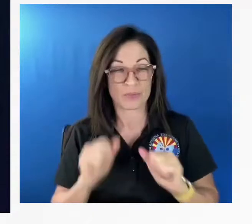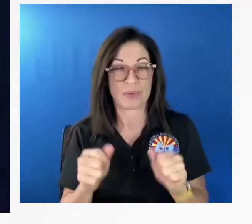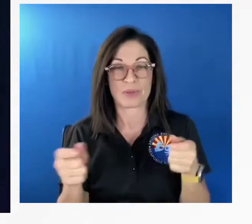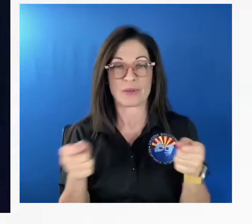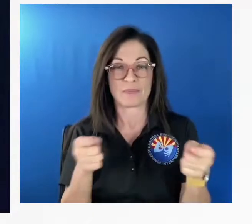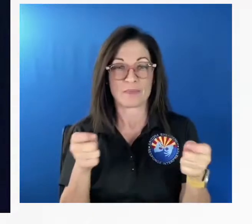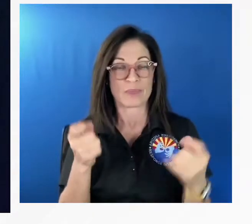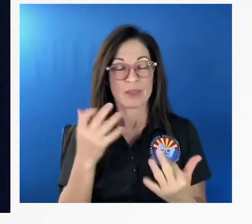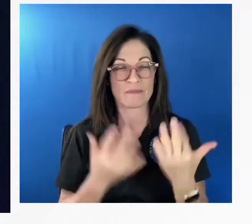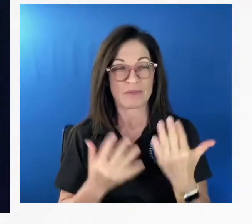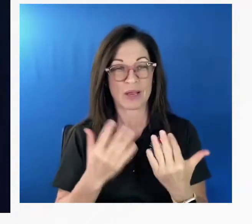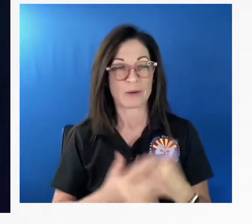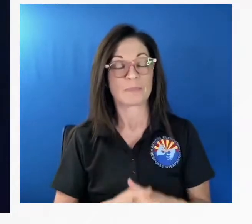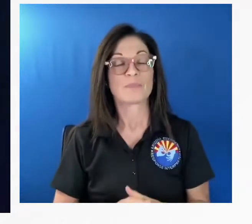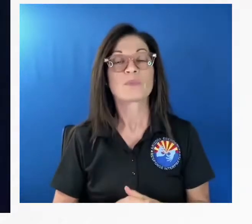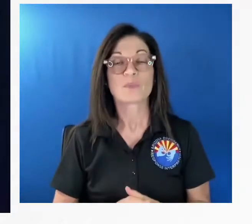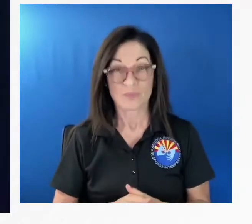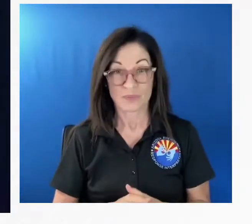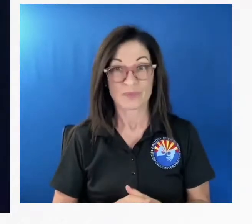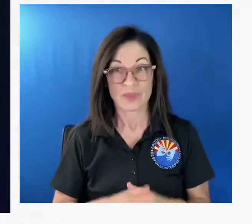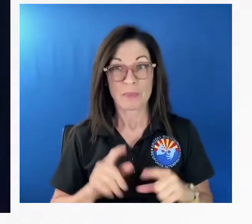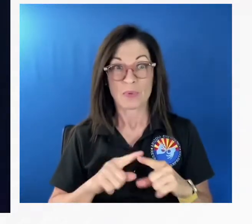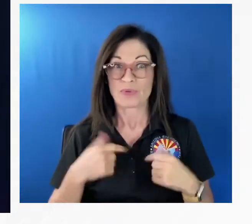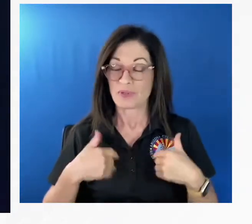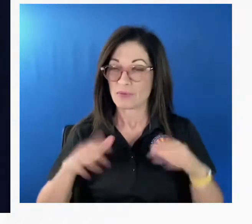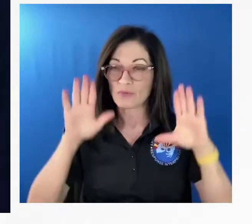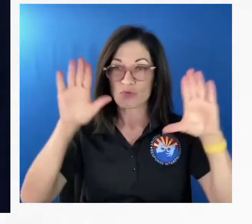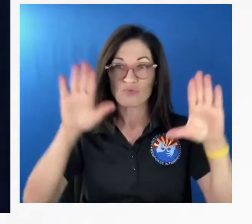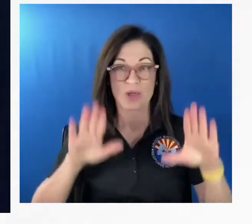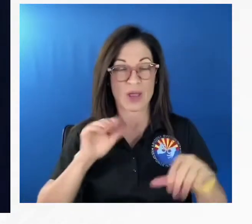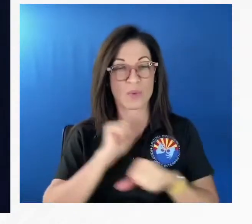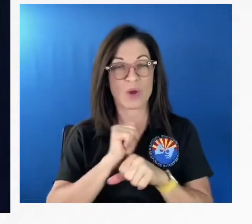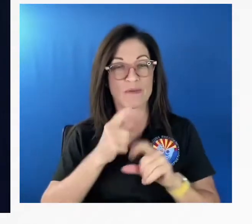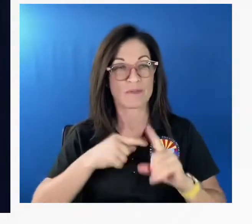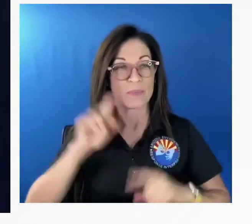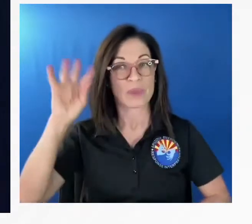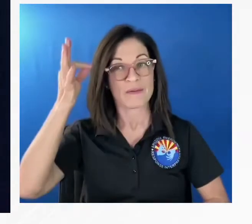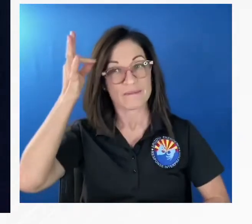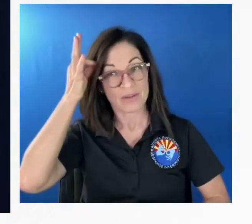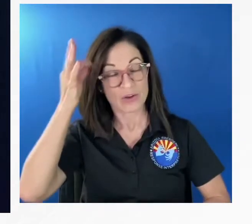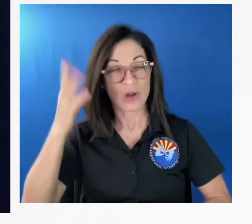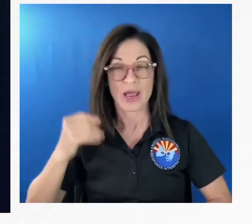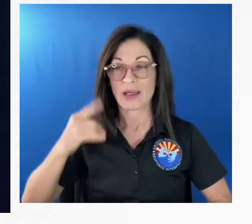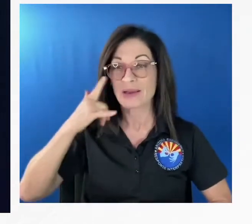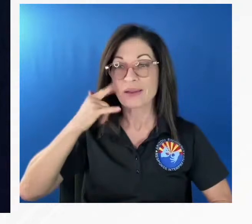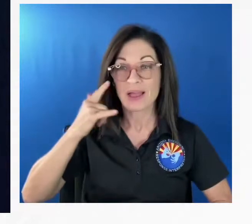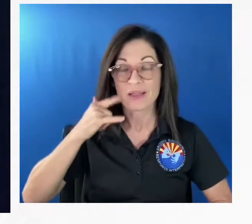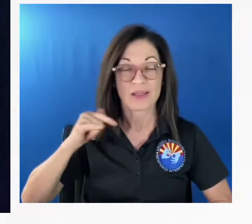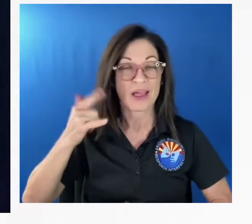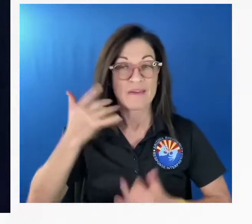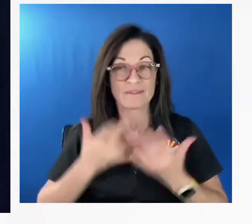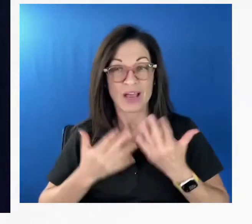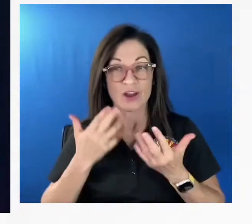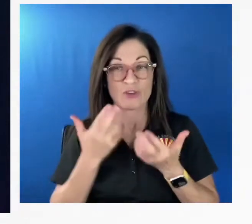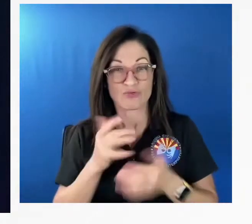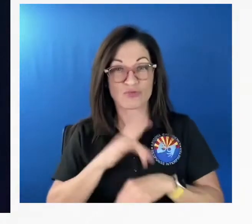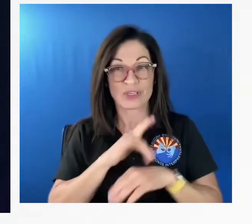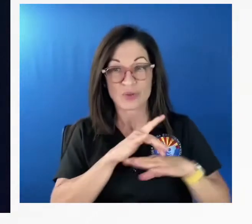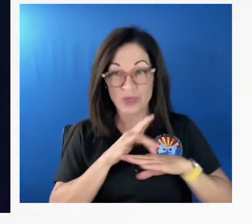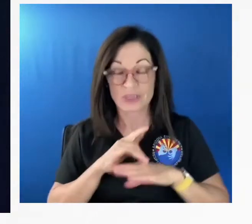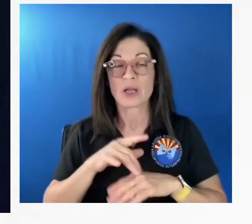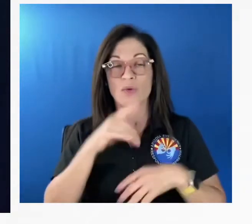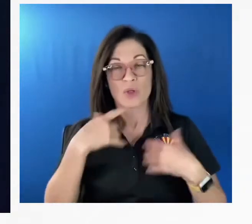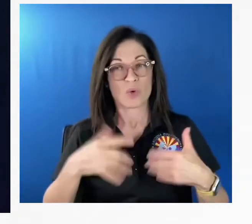some great efforts by the federal and CAL FIRE resources in particular, really did